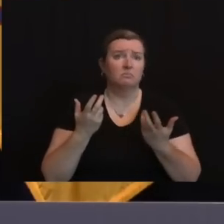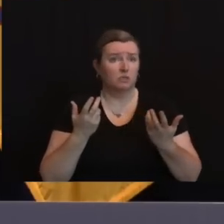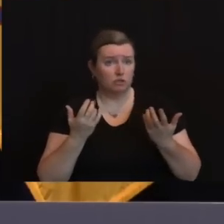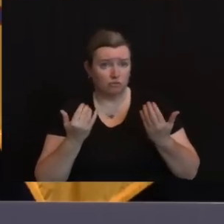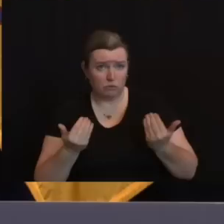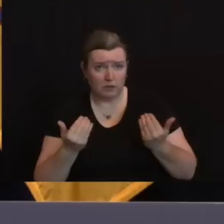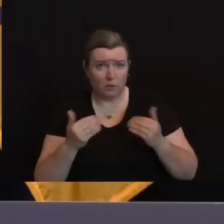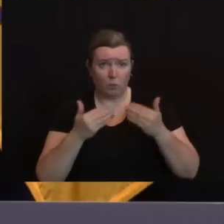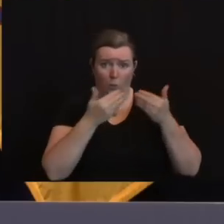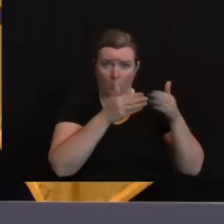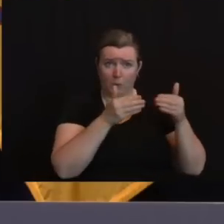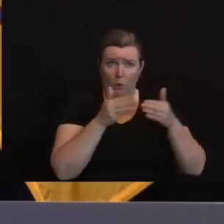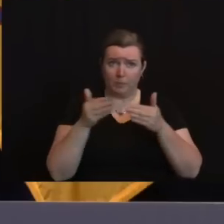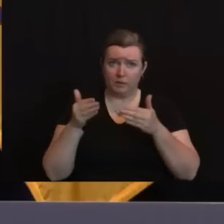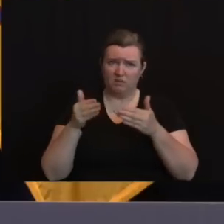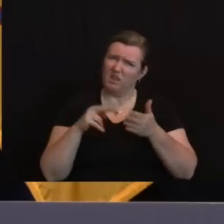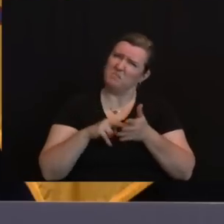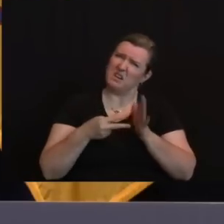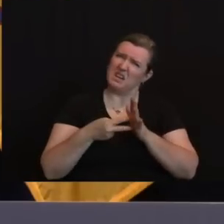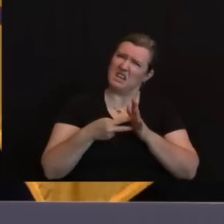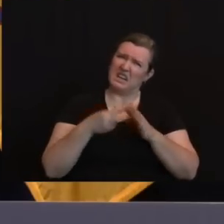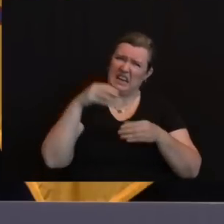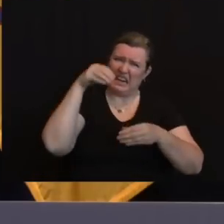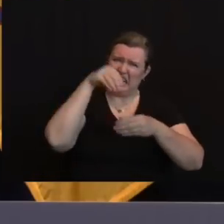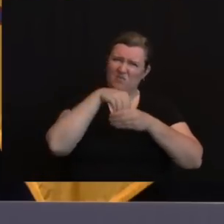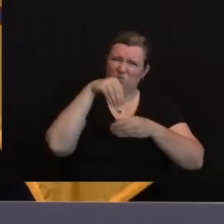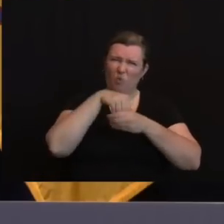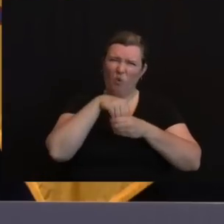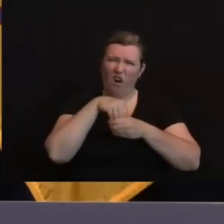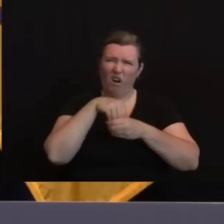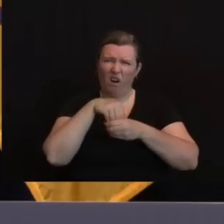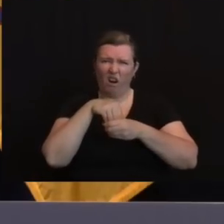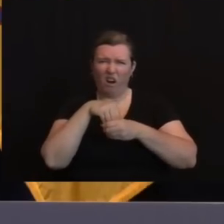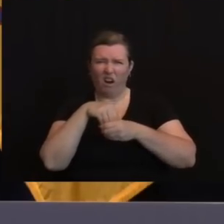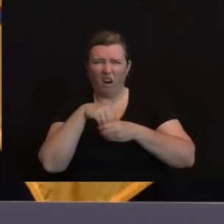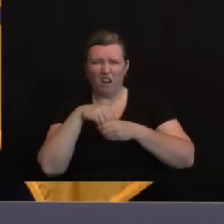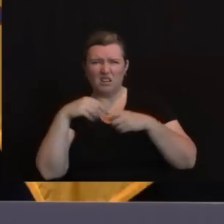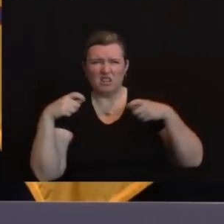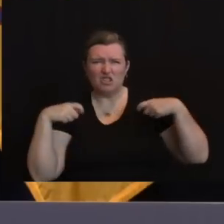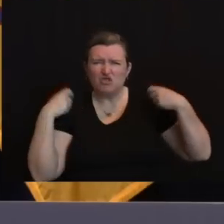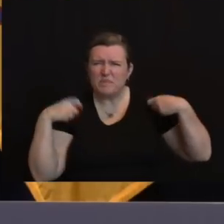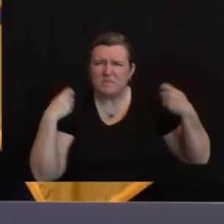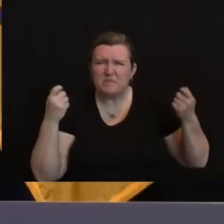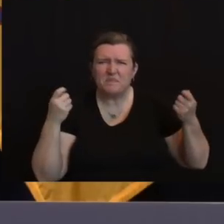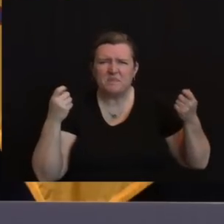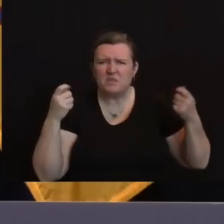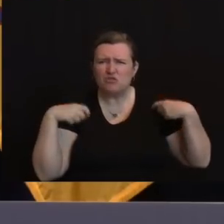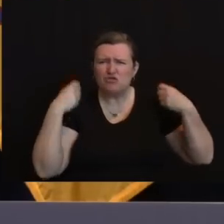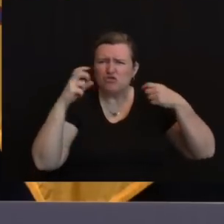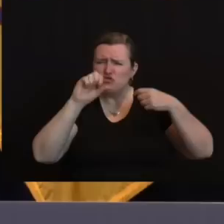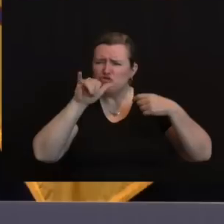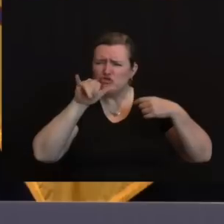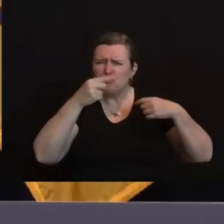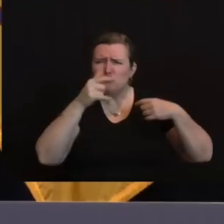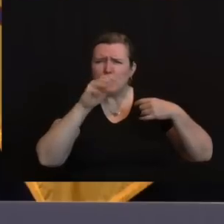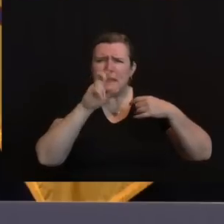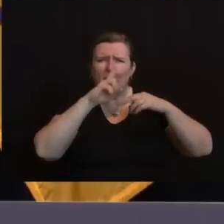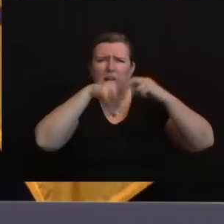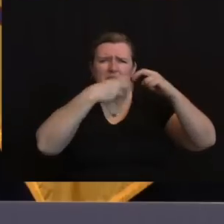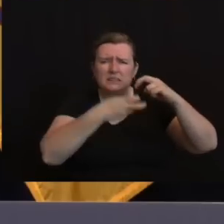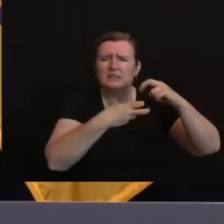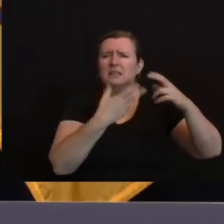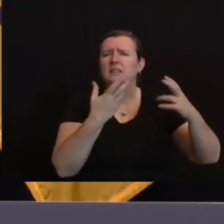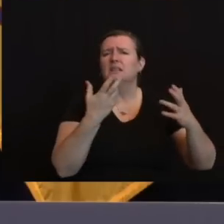days include indoor rec centers, dance classes, and indoor gymnastics? And what about indoor pools? Why was simulcasting